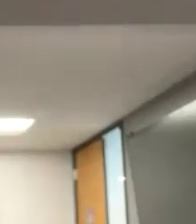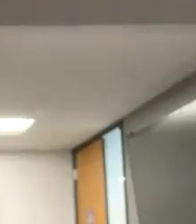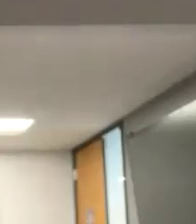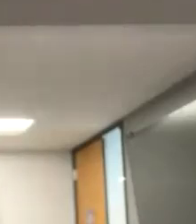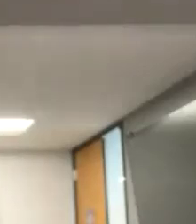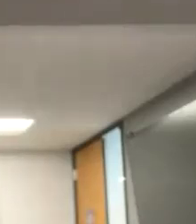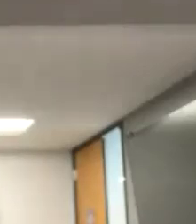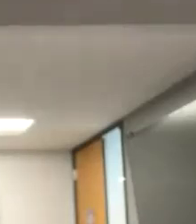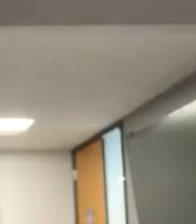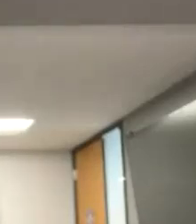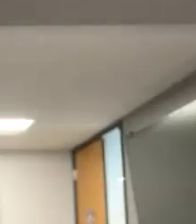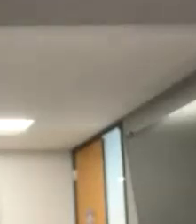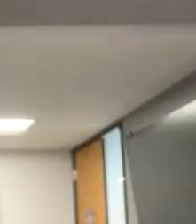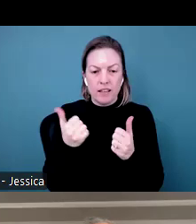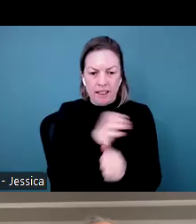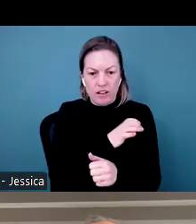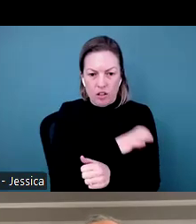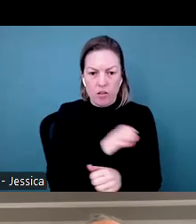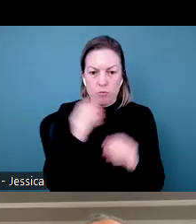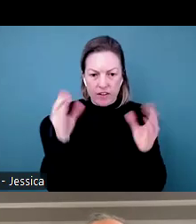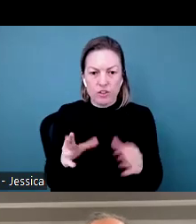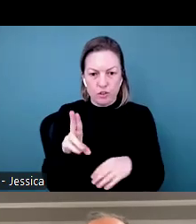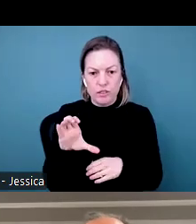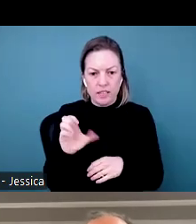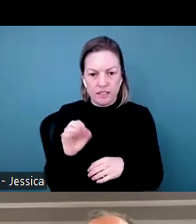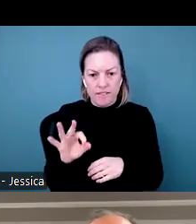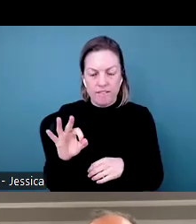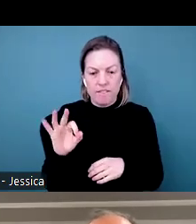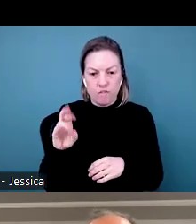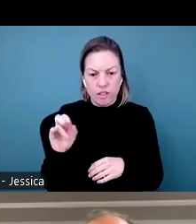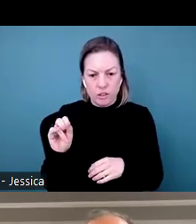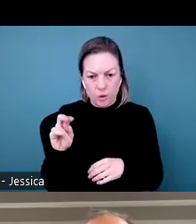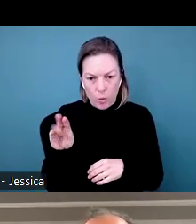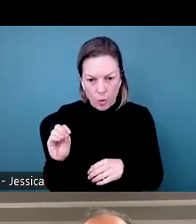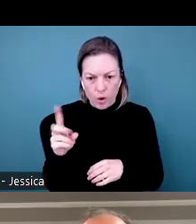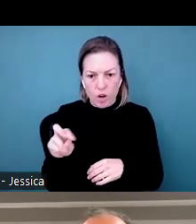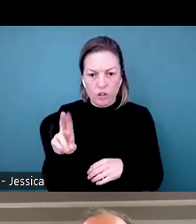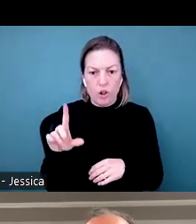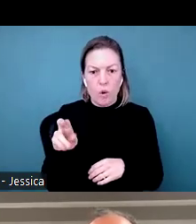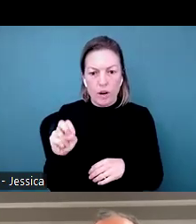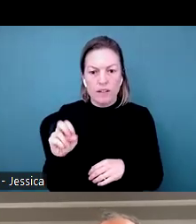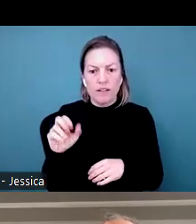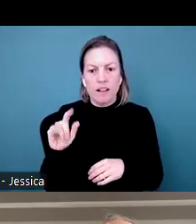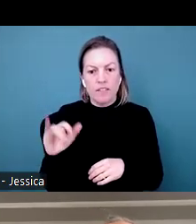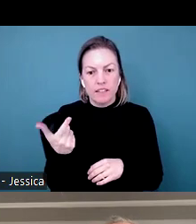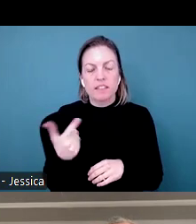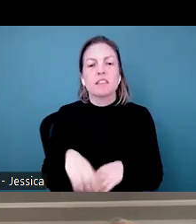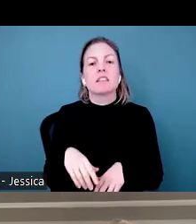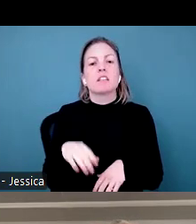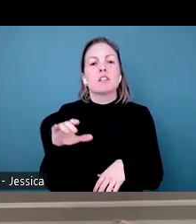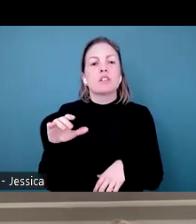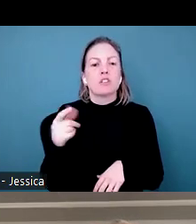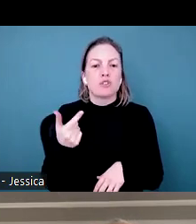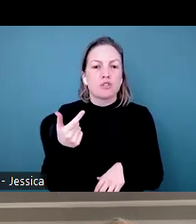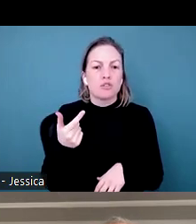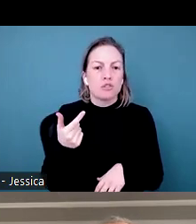at UCSF Fresno, and Dr. Lauren Alving, Geriatric Specialist at